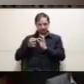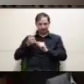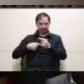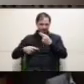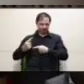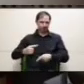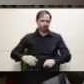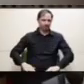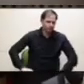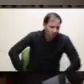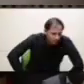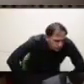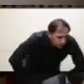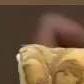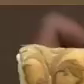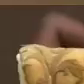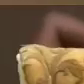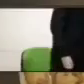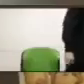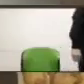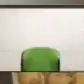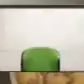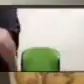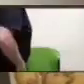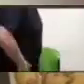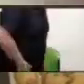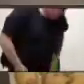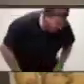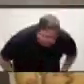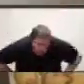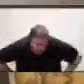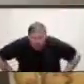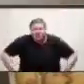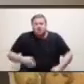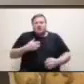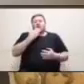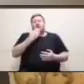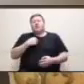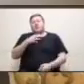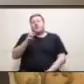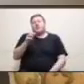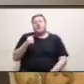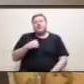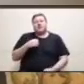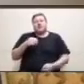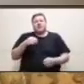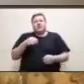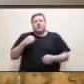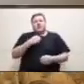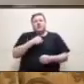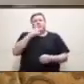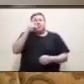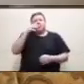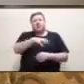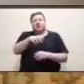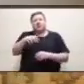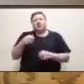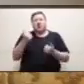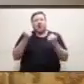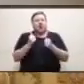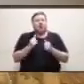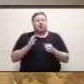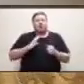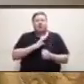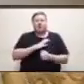Chair. My name is Offense Mwema, member of the Provincial Public Accounts Committee. I just have one question. So,